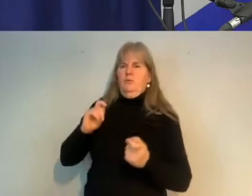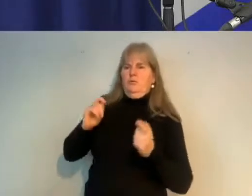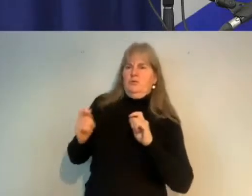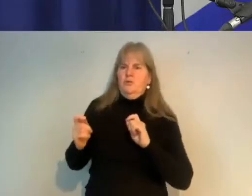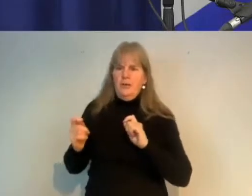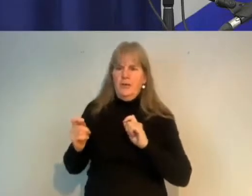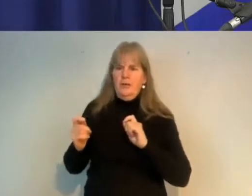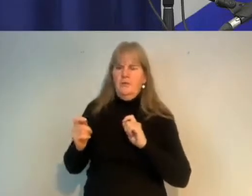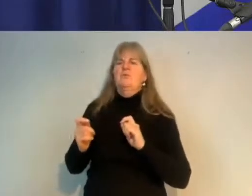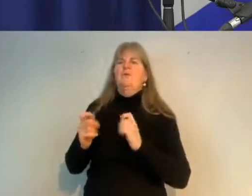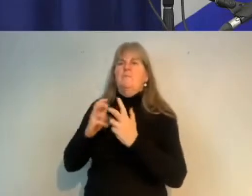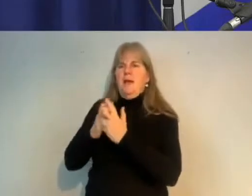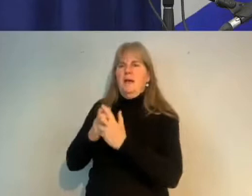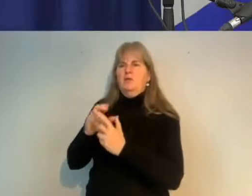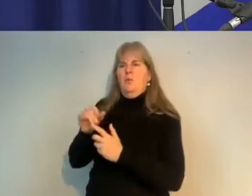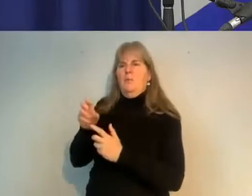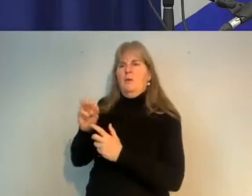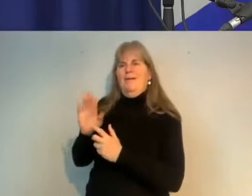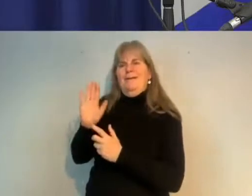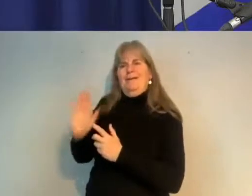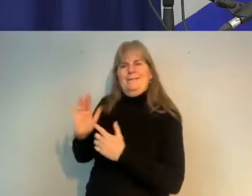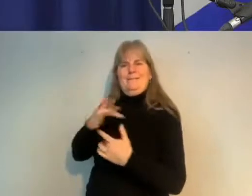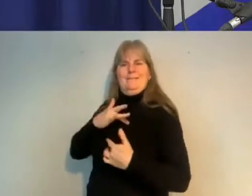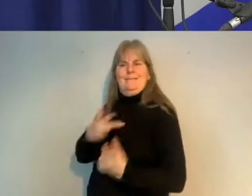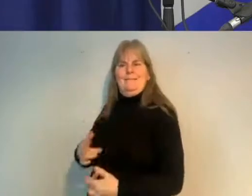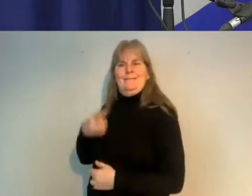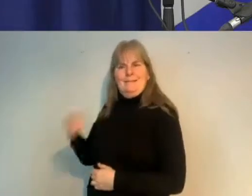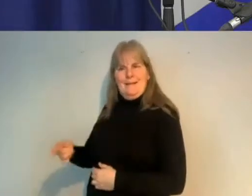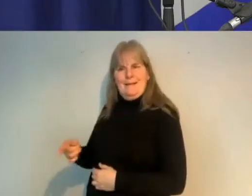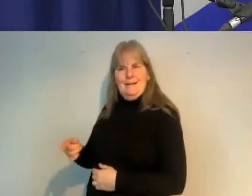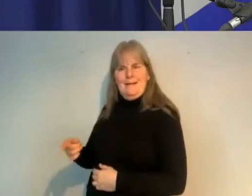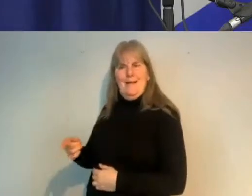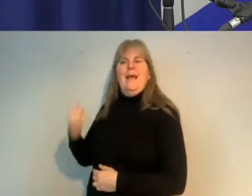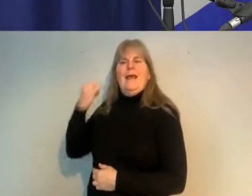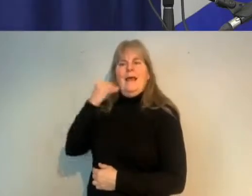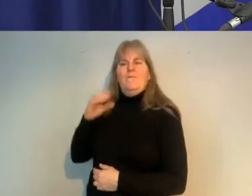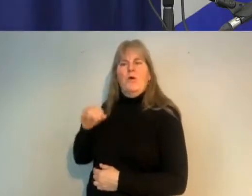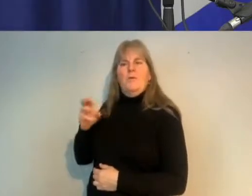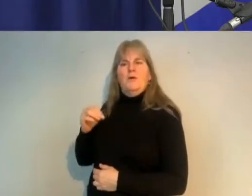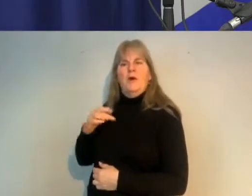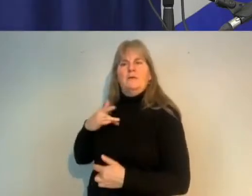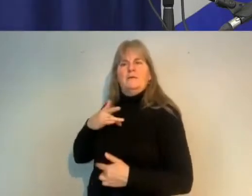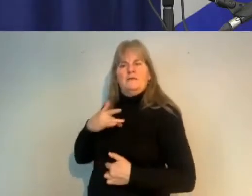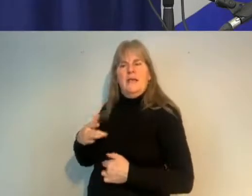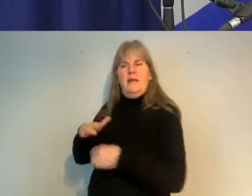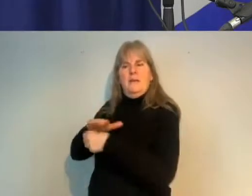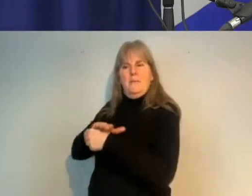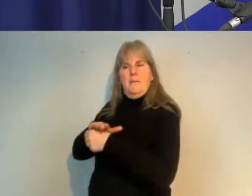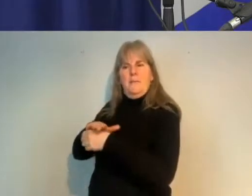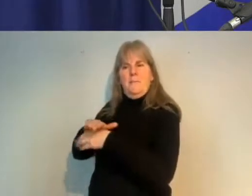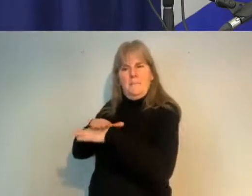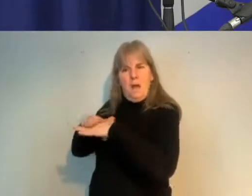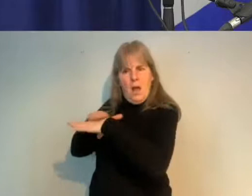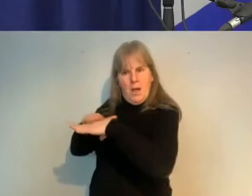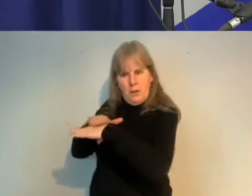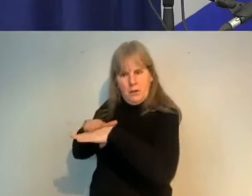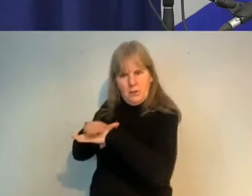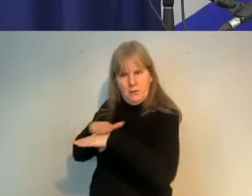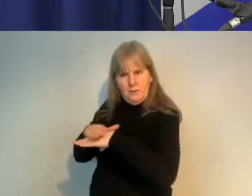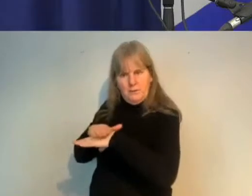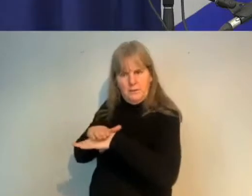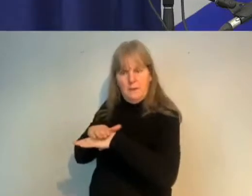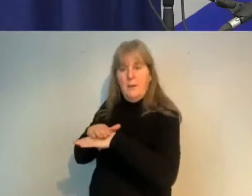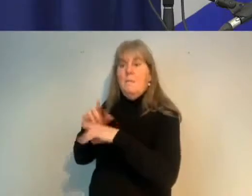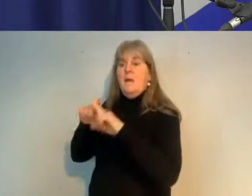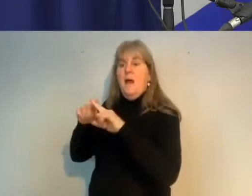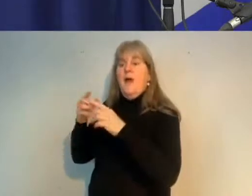disease. When a disease is mild in most people and highly transmissible, it results in many cases in